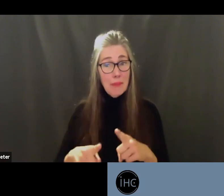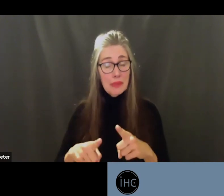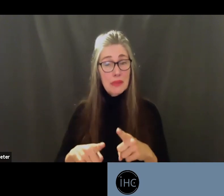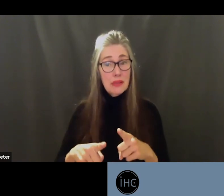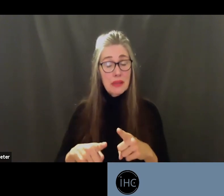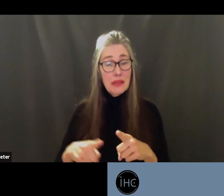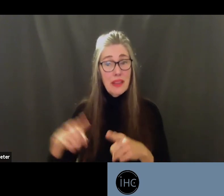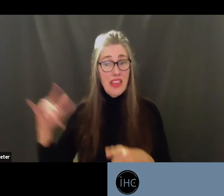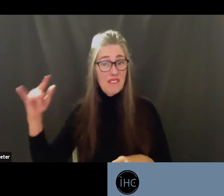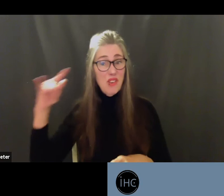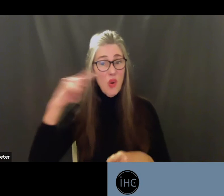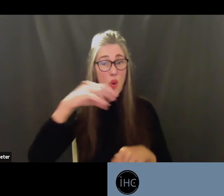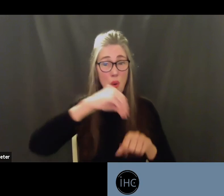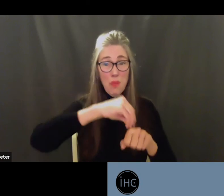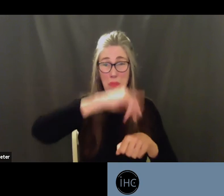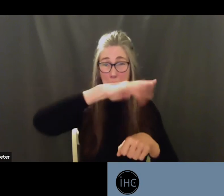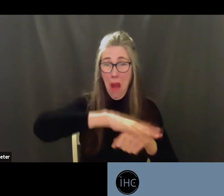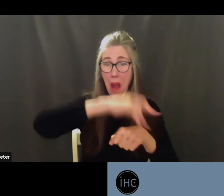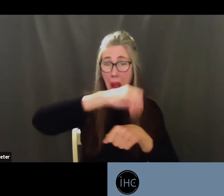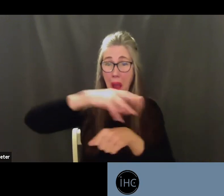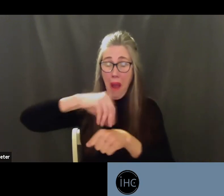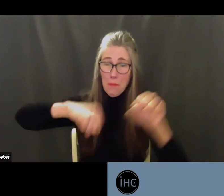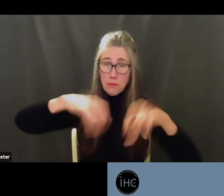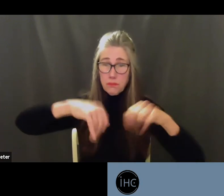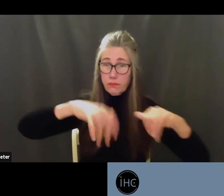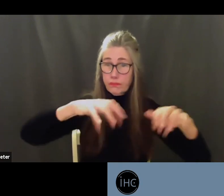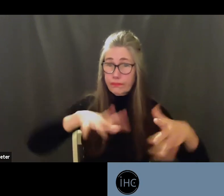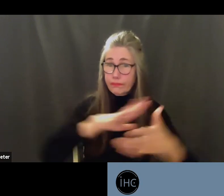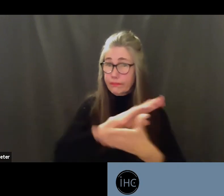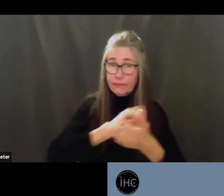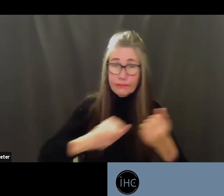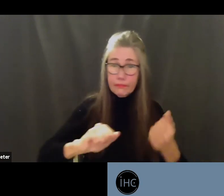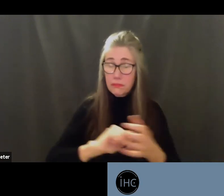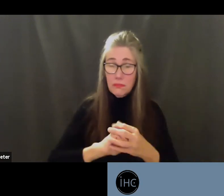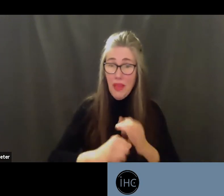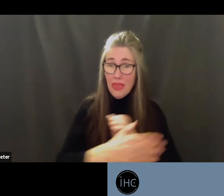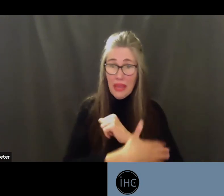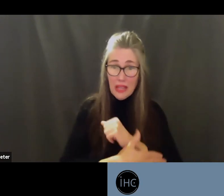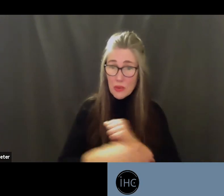Allies. So you sometimes have to get to such a state of distress, and the